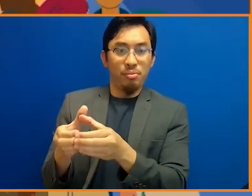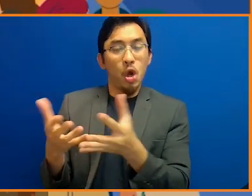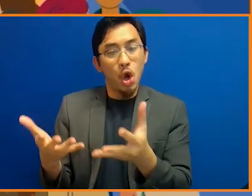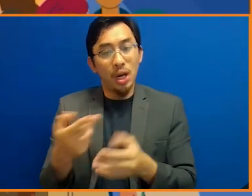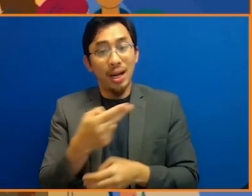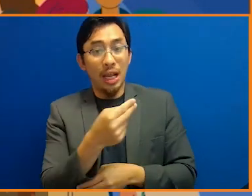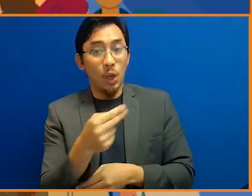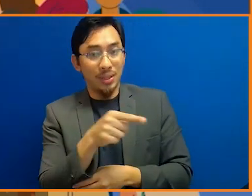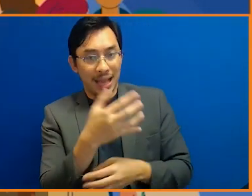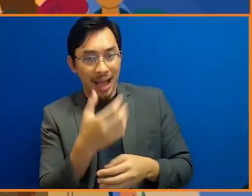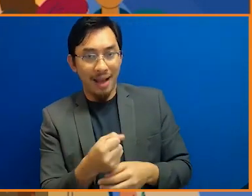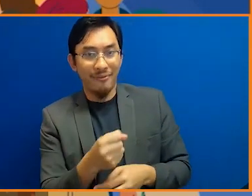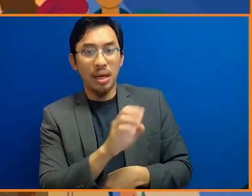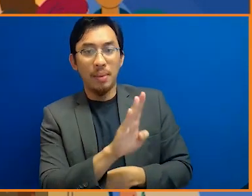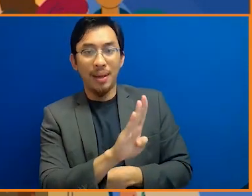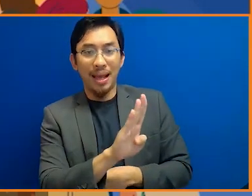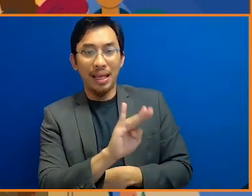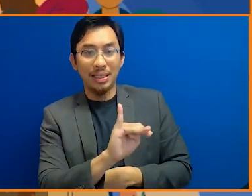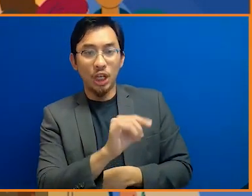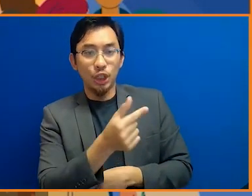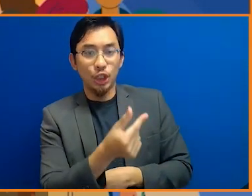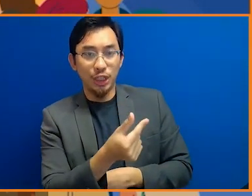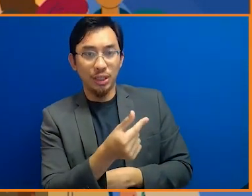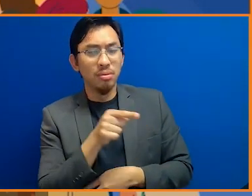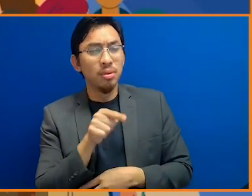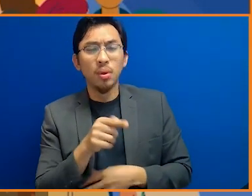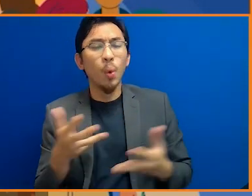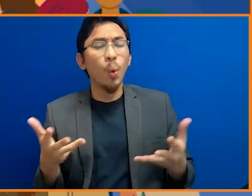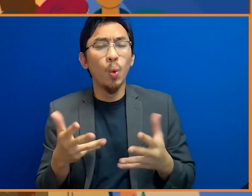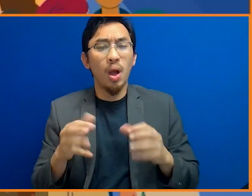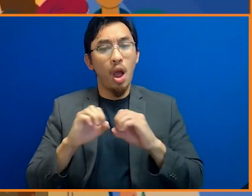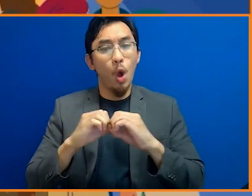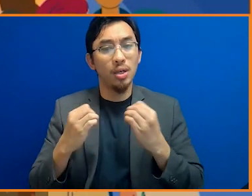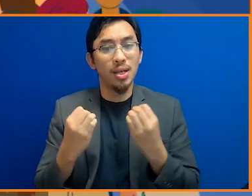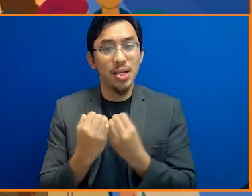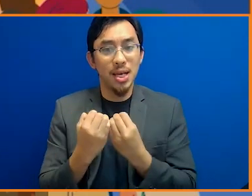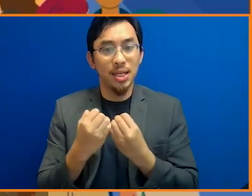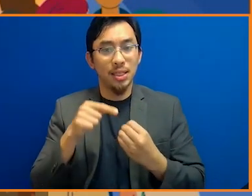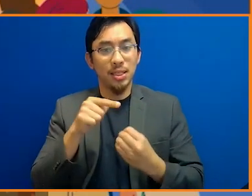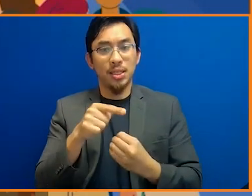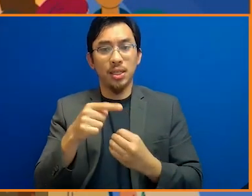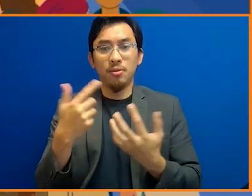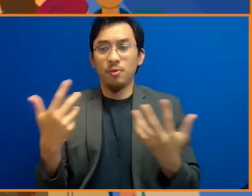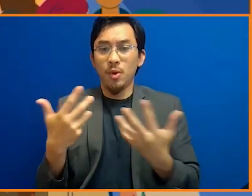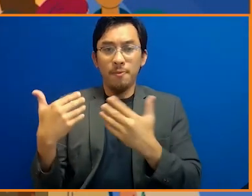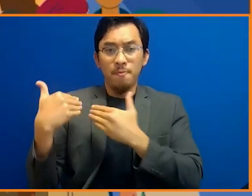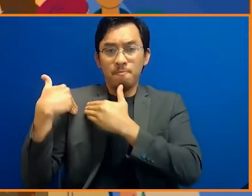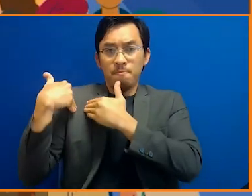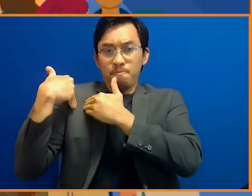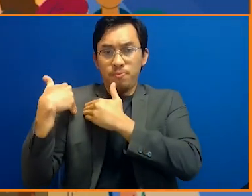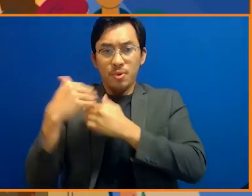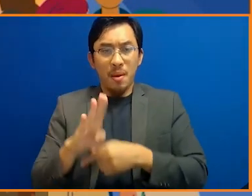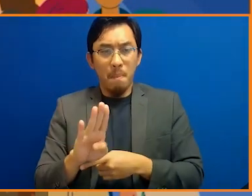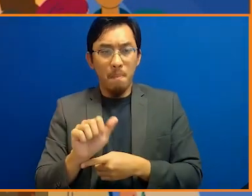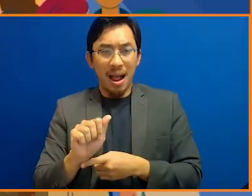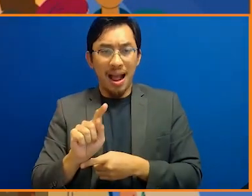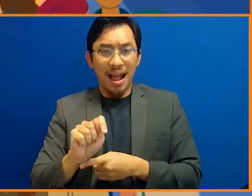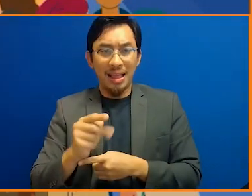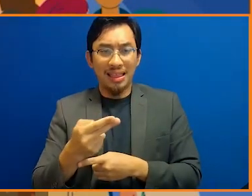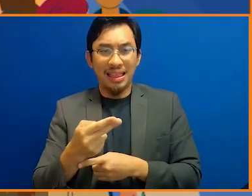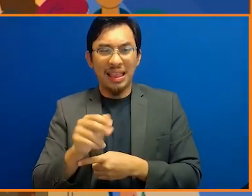Geospatial Agency, or in Indonesia, you have BIG. Which are organization in charge of such kind